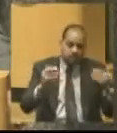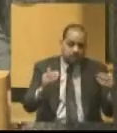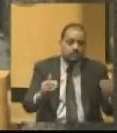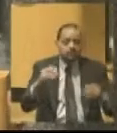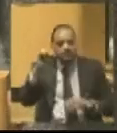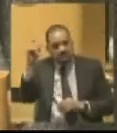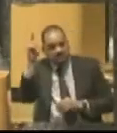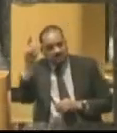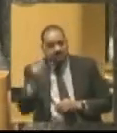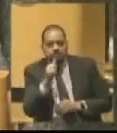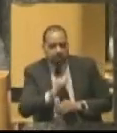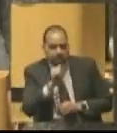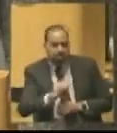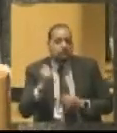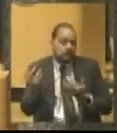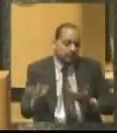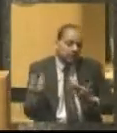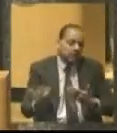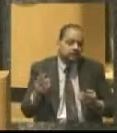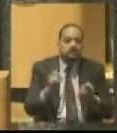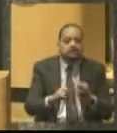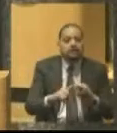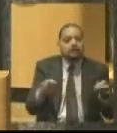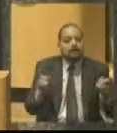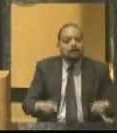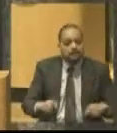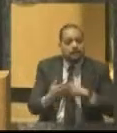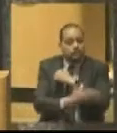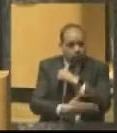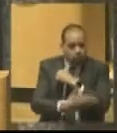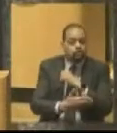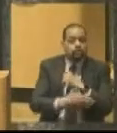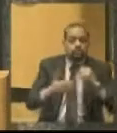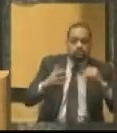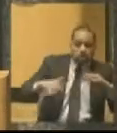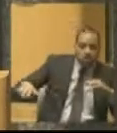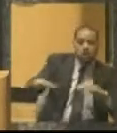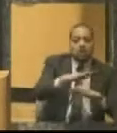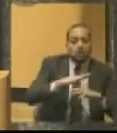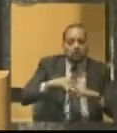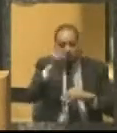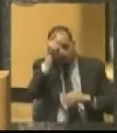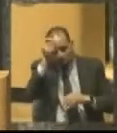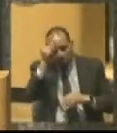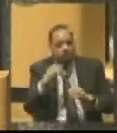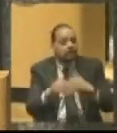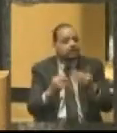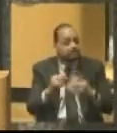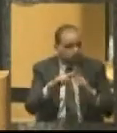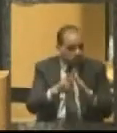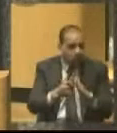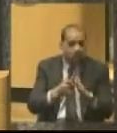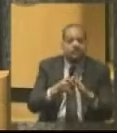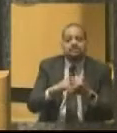until the, quote, public sentiment of the country was at last unmistakably pronounced. When we consider the immense opposition